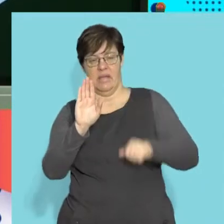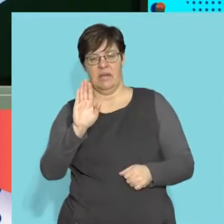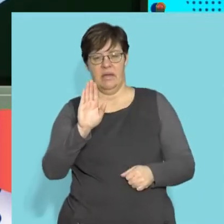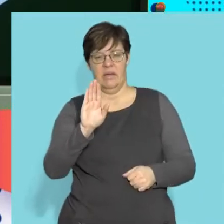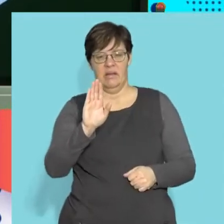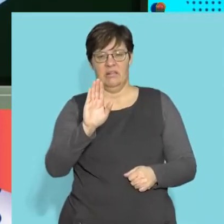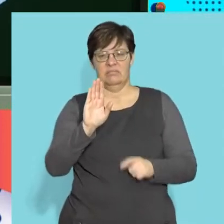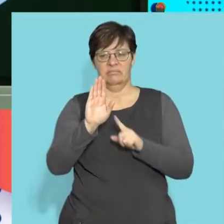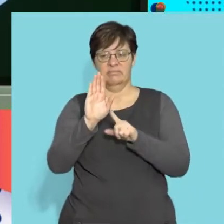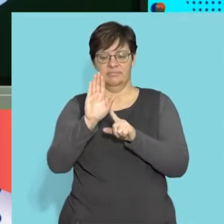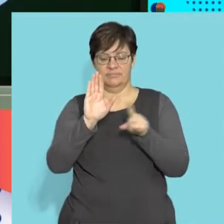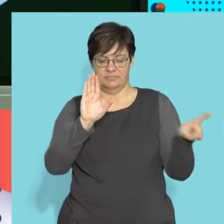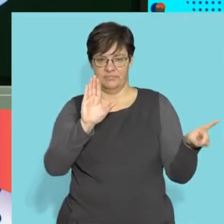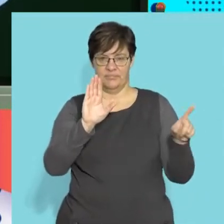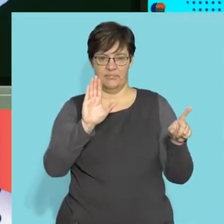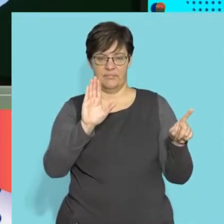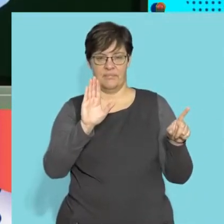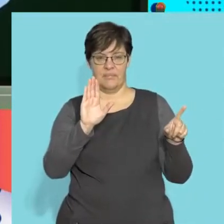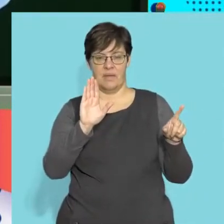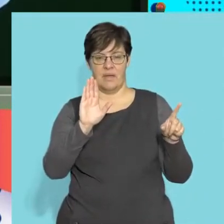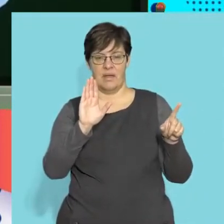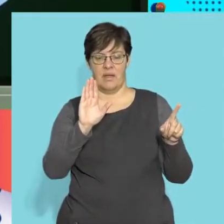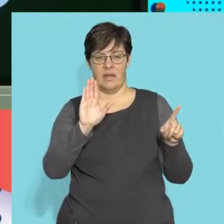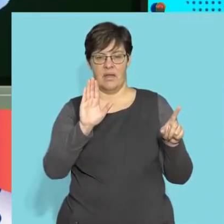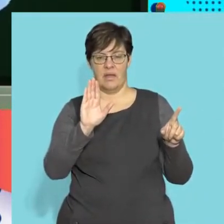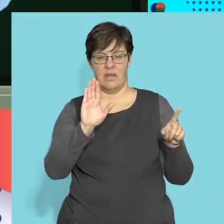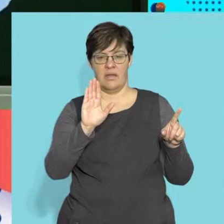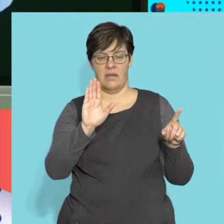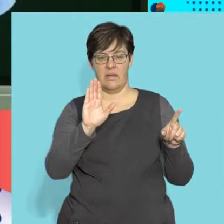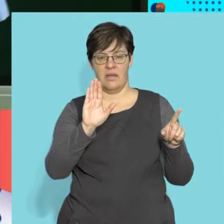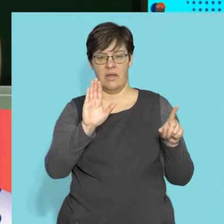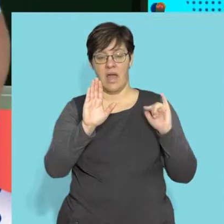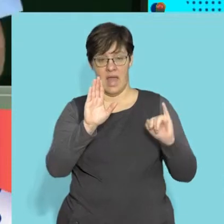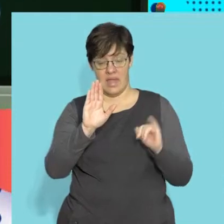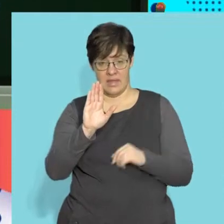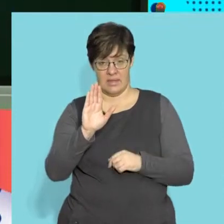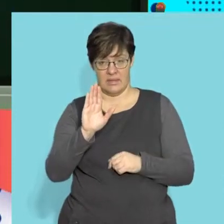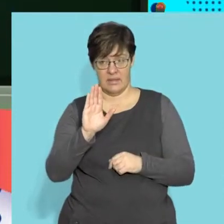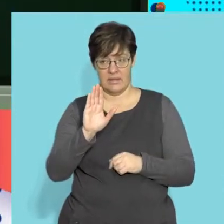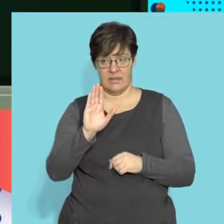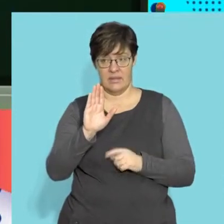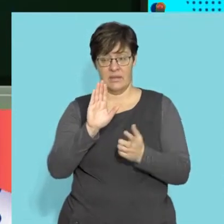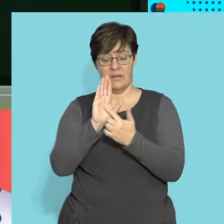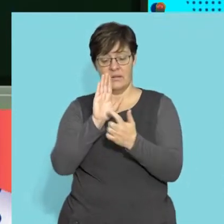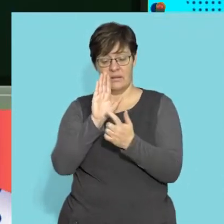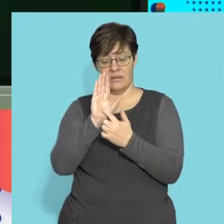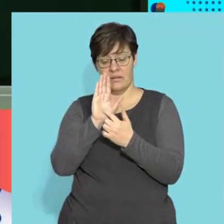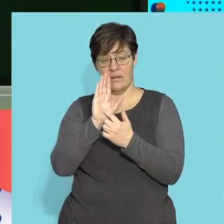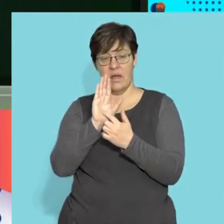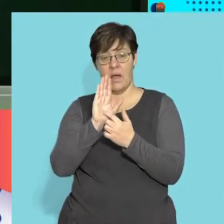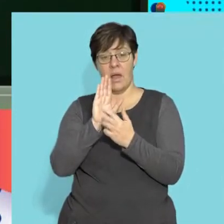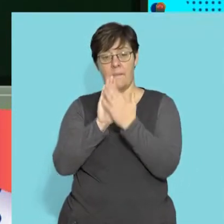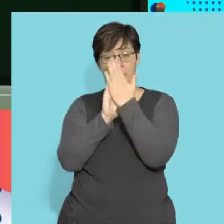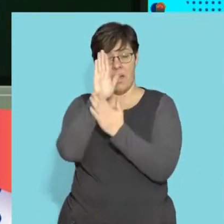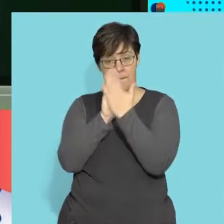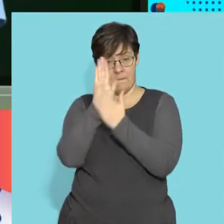field, the direction of the current, and the direction of the force. In terms of the motor, the palm is